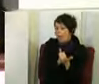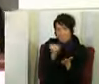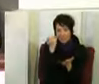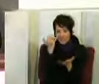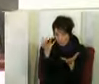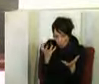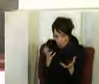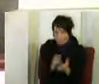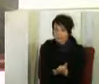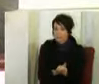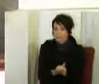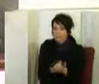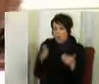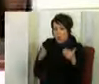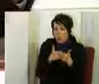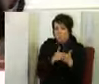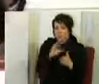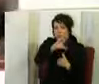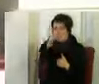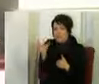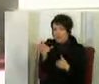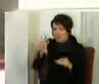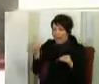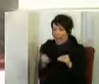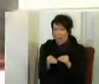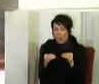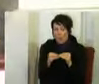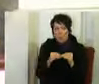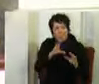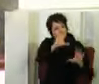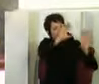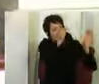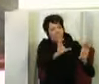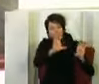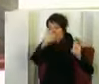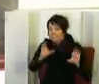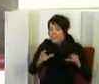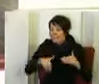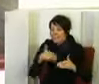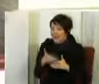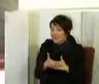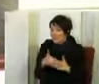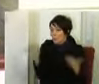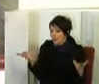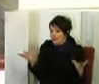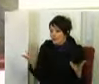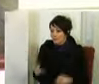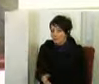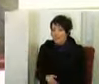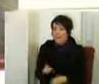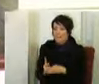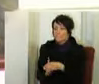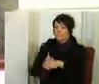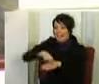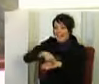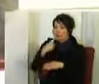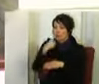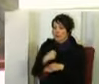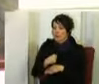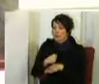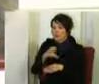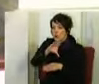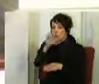time, we know that as we get closer to Christmas, we add pieces to it. The next piece that will be added, of course, are the poinsettias for Christmas.